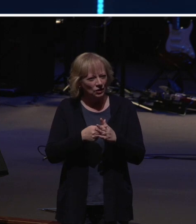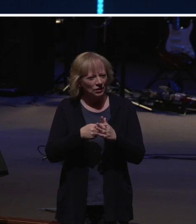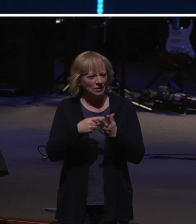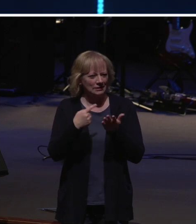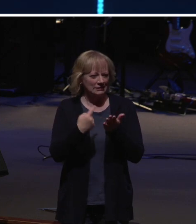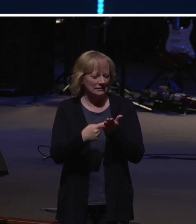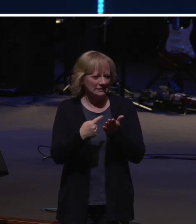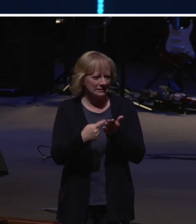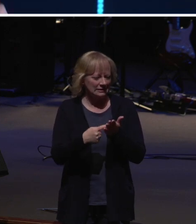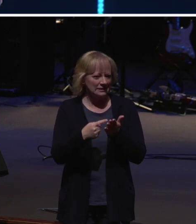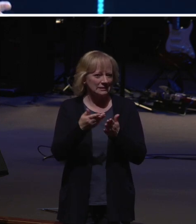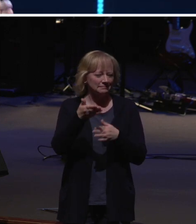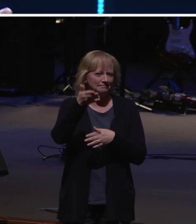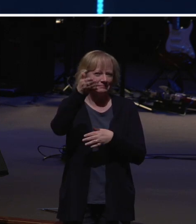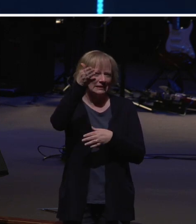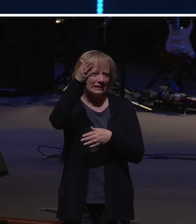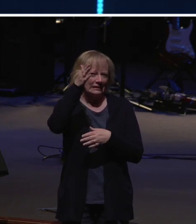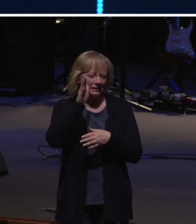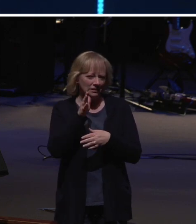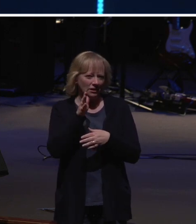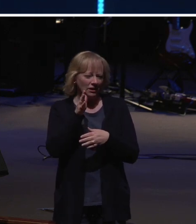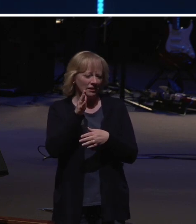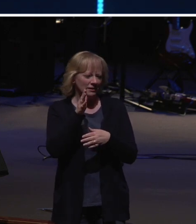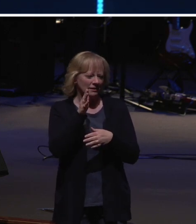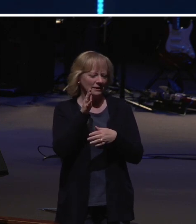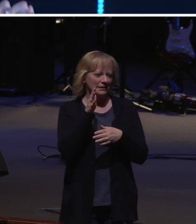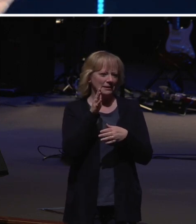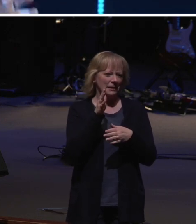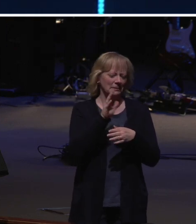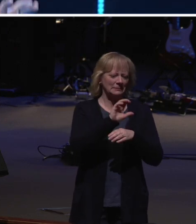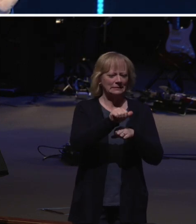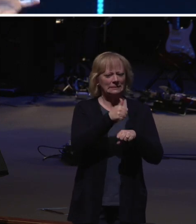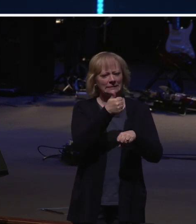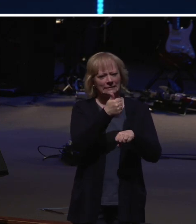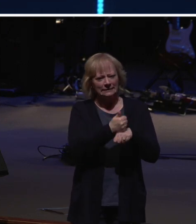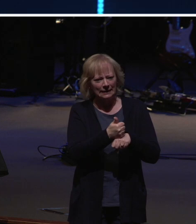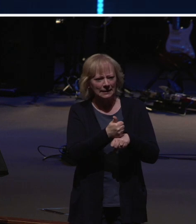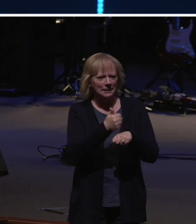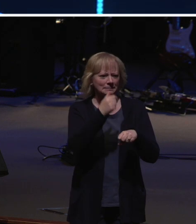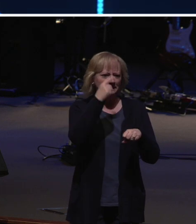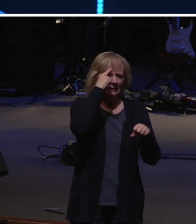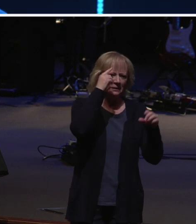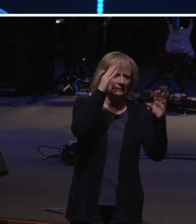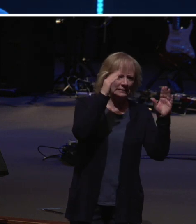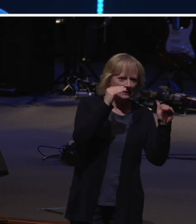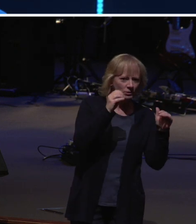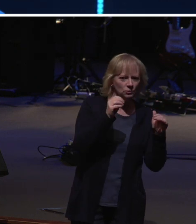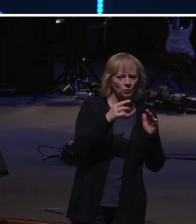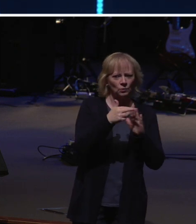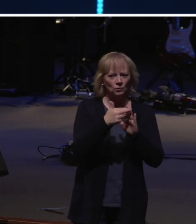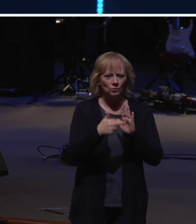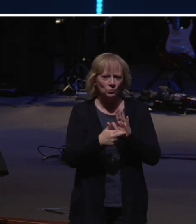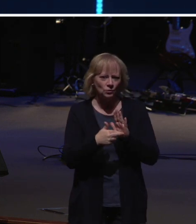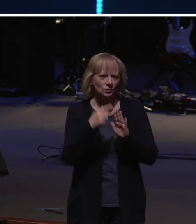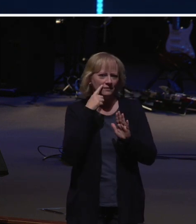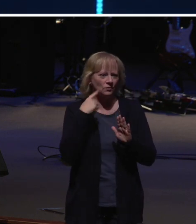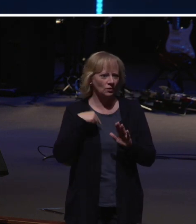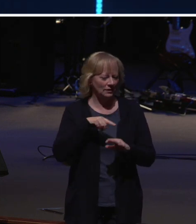about God issuing commandments or having expectations for us,